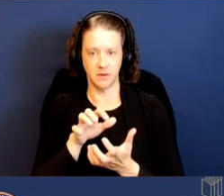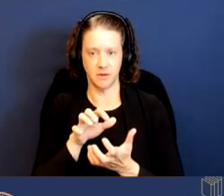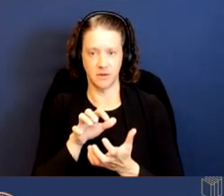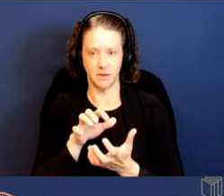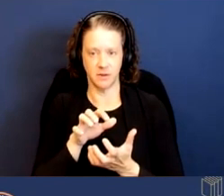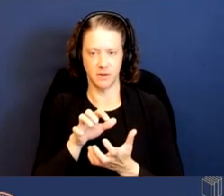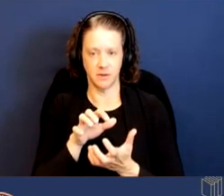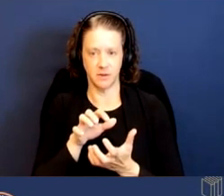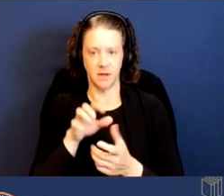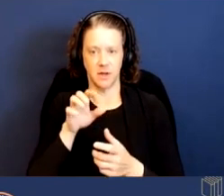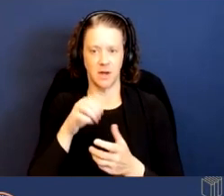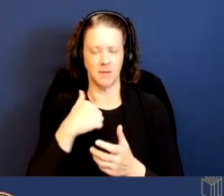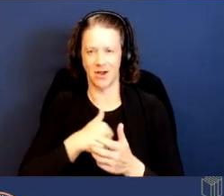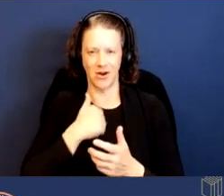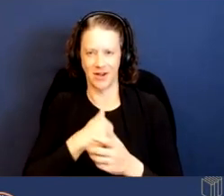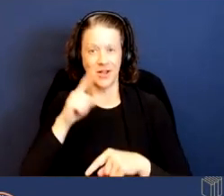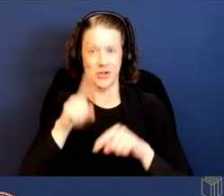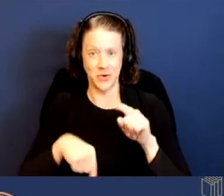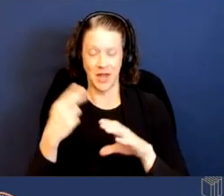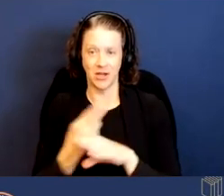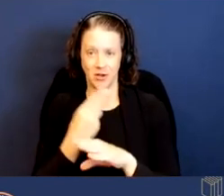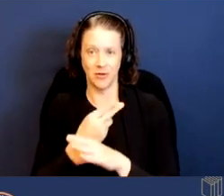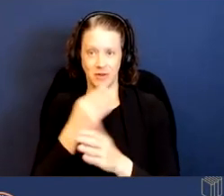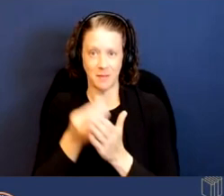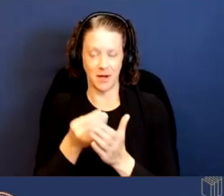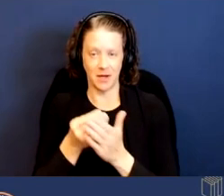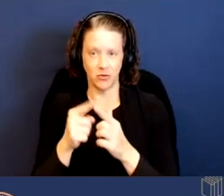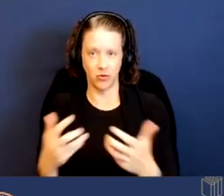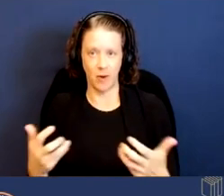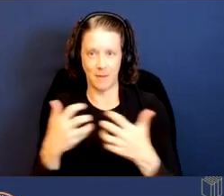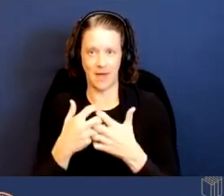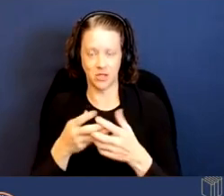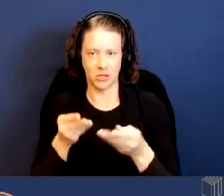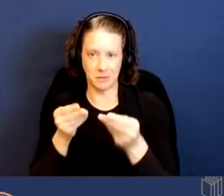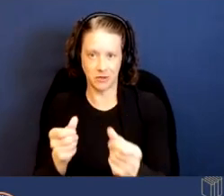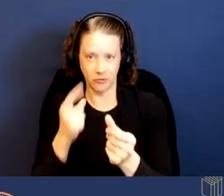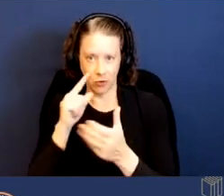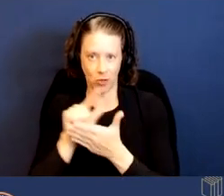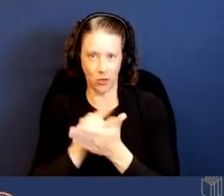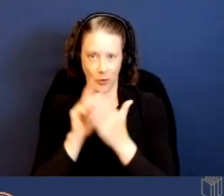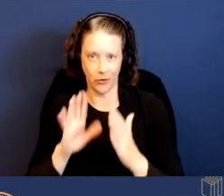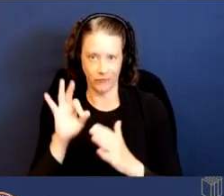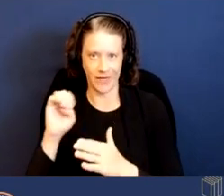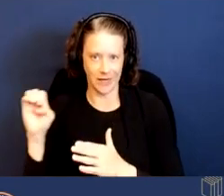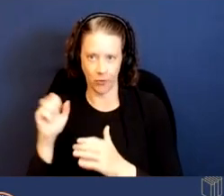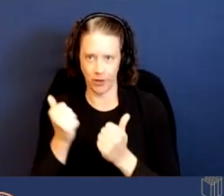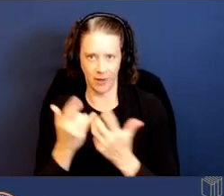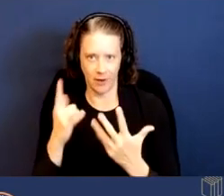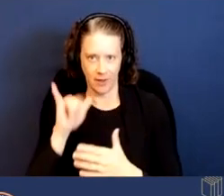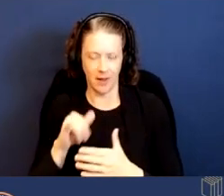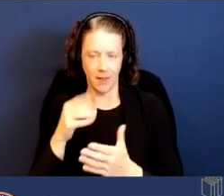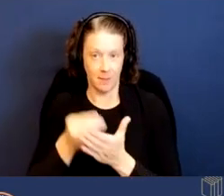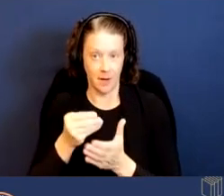you can't use the funds, I'm sorry, to match expenditures for, or attorney's fees and things like that. So ensuring that the money